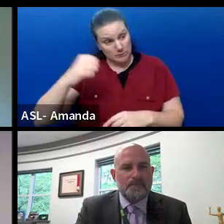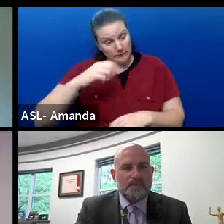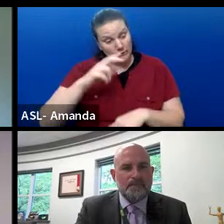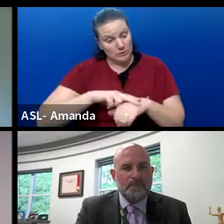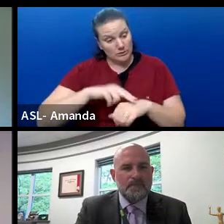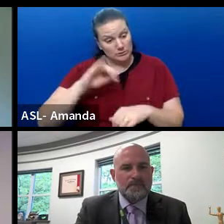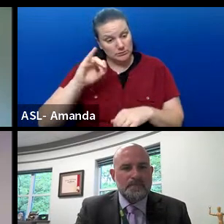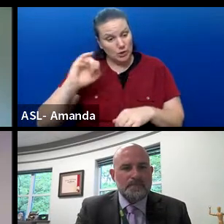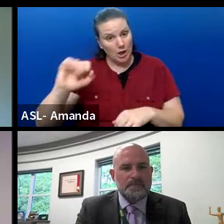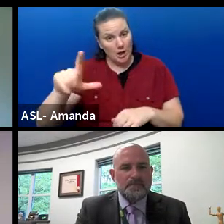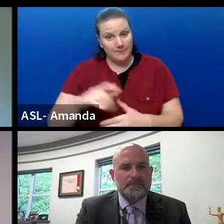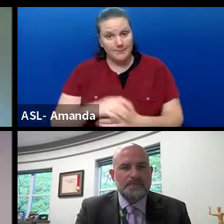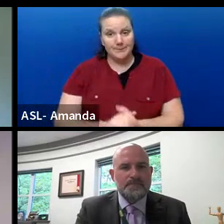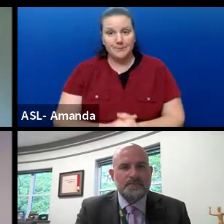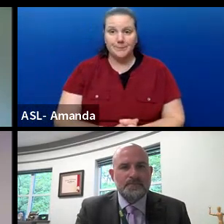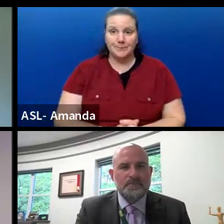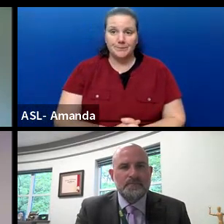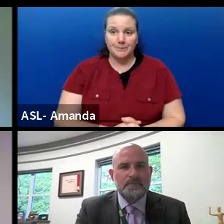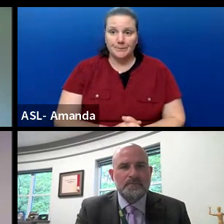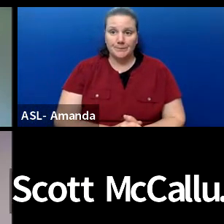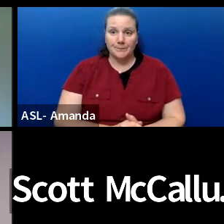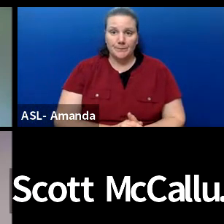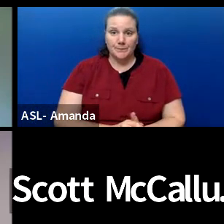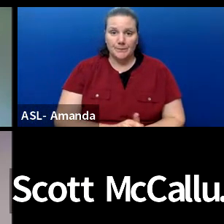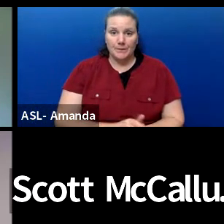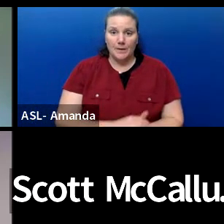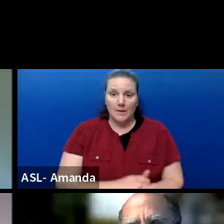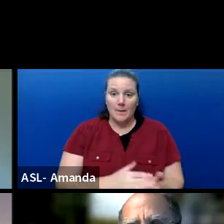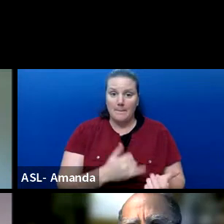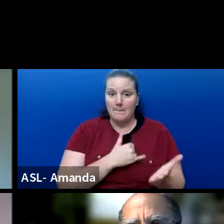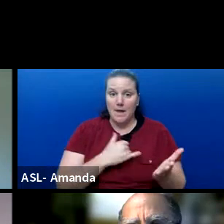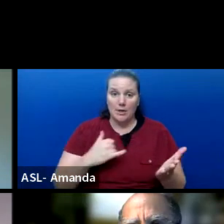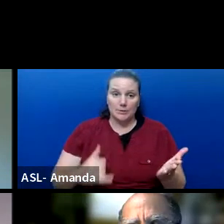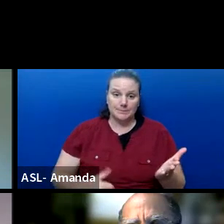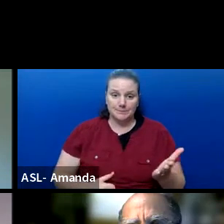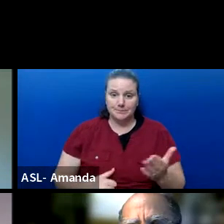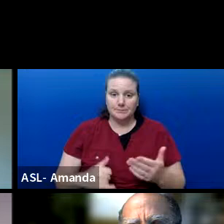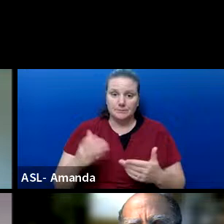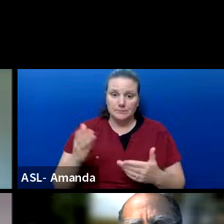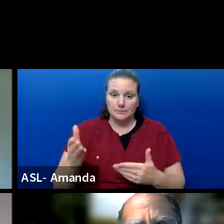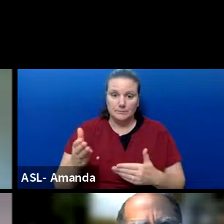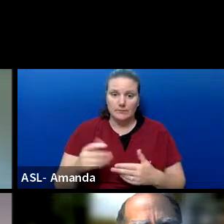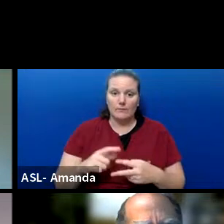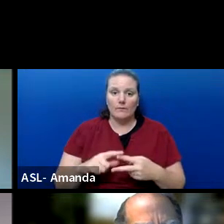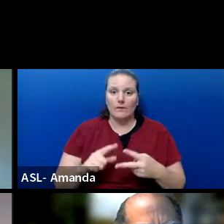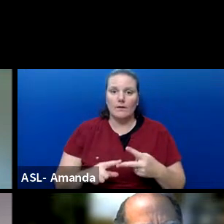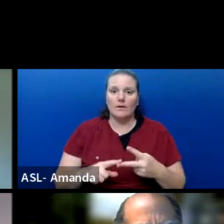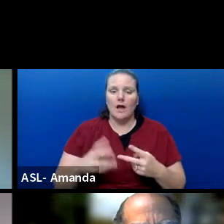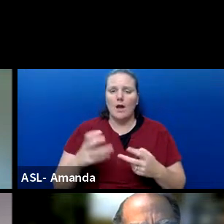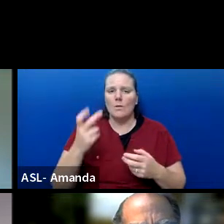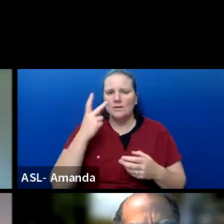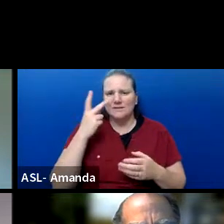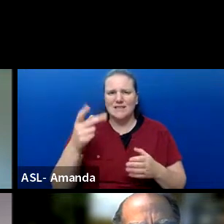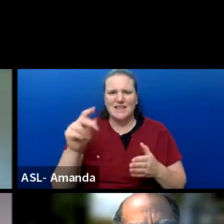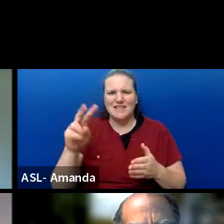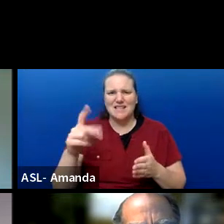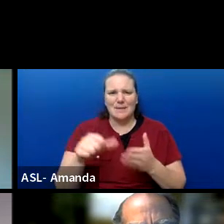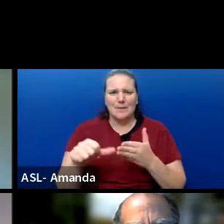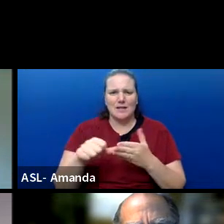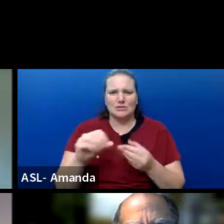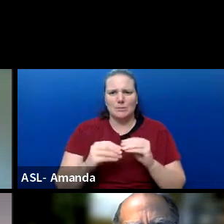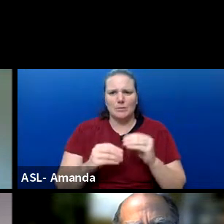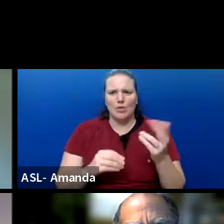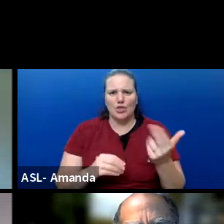comment. Okay, Mayor and then Tom. Sure. I wonder if we could look on the second page at number 13 and